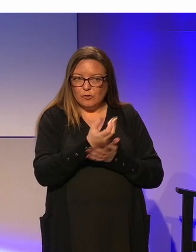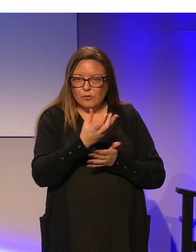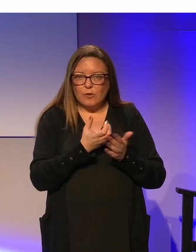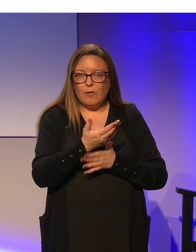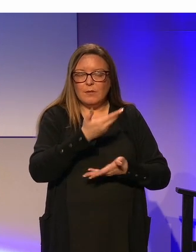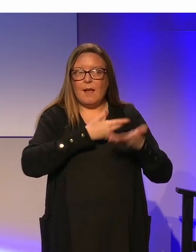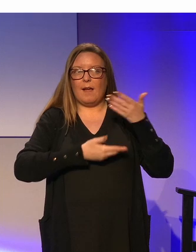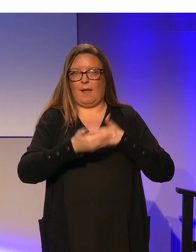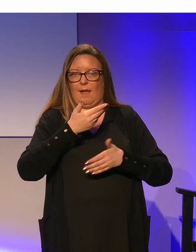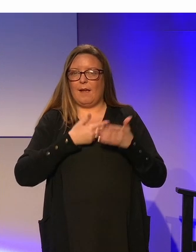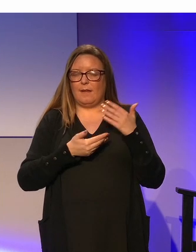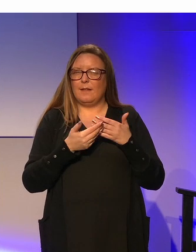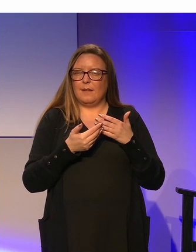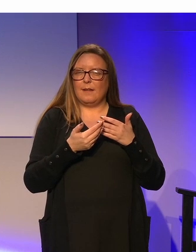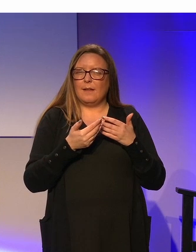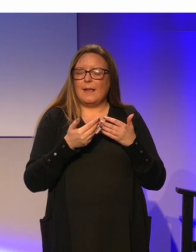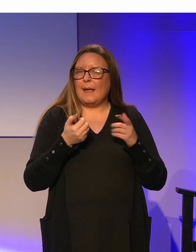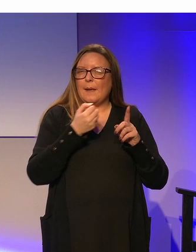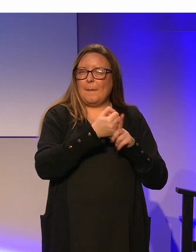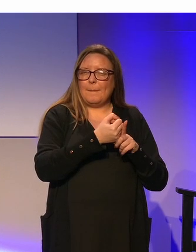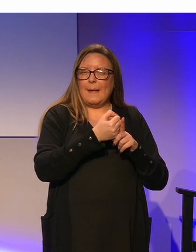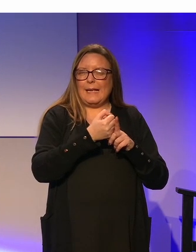these stories were dominated by what we call